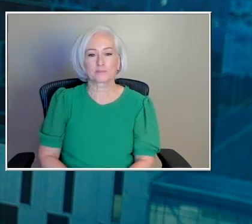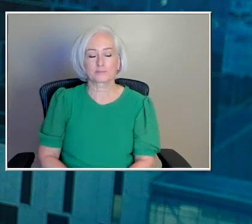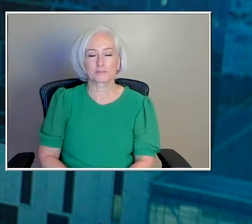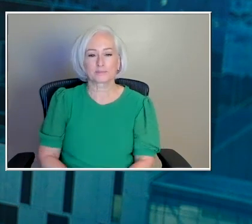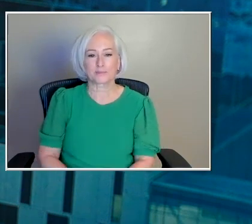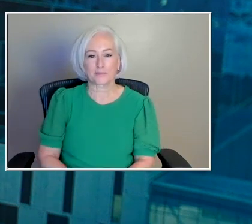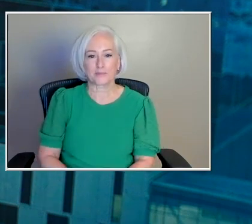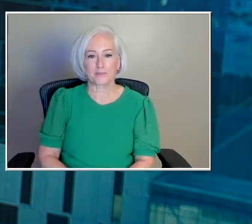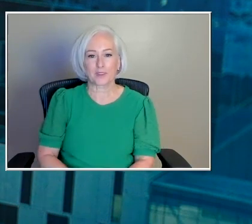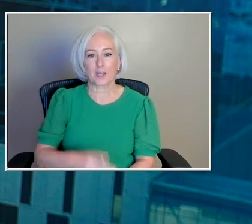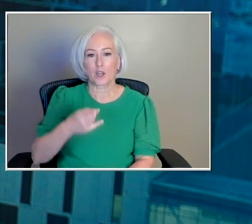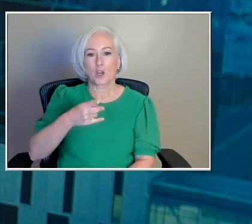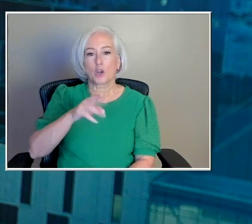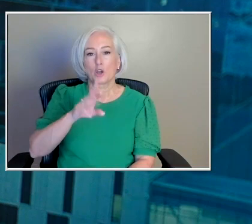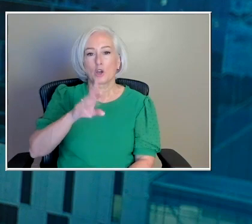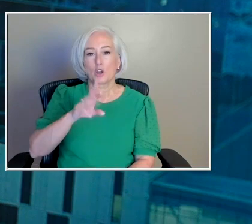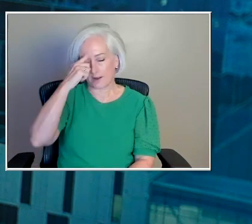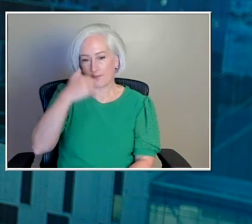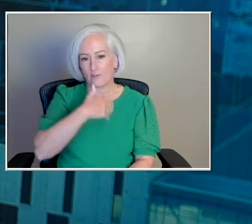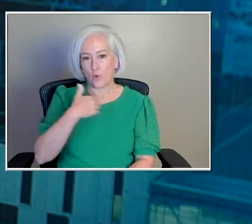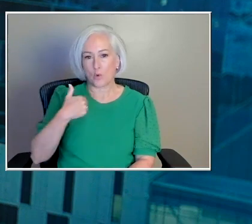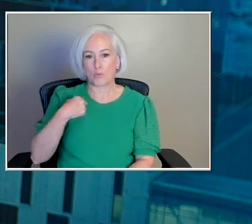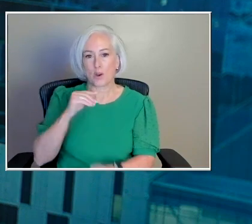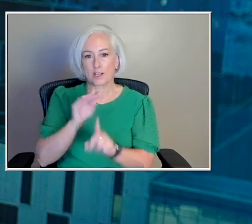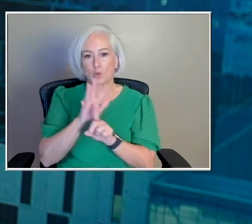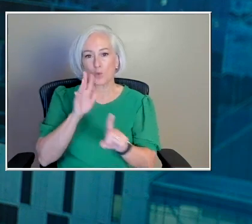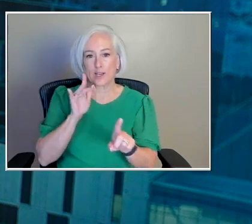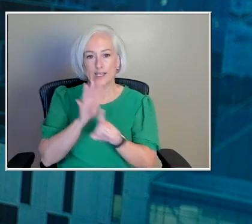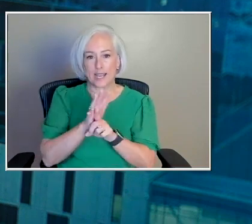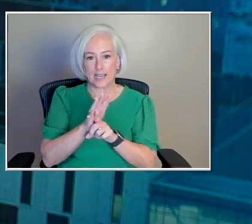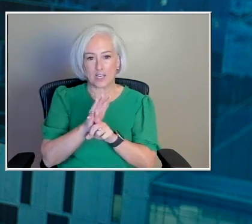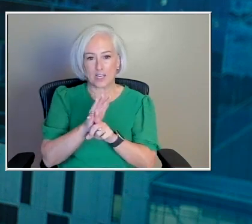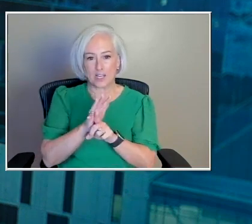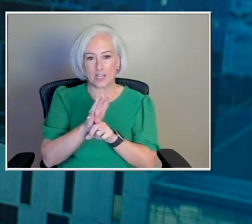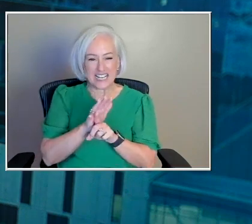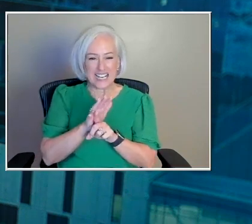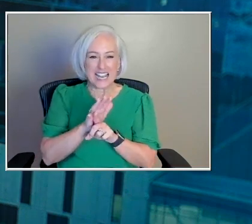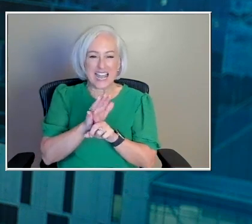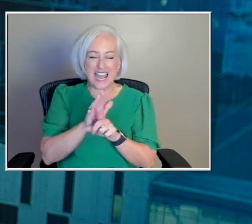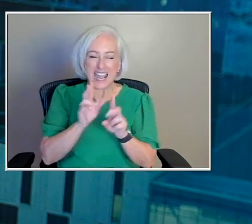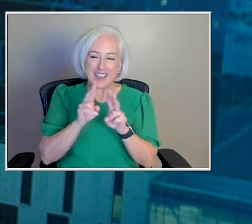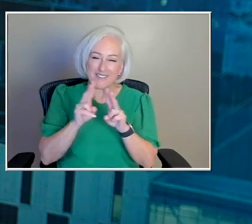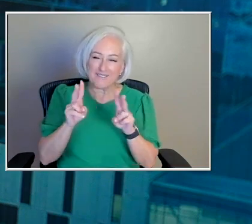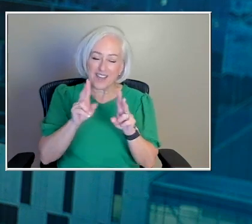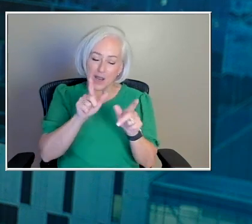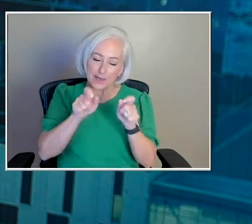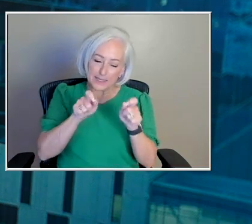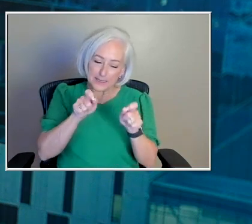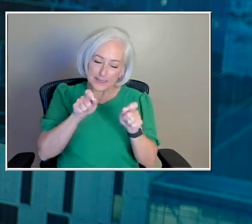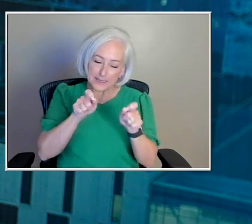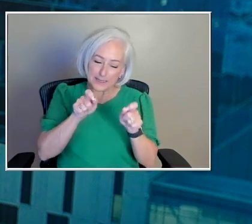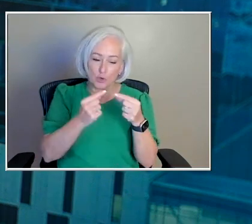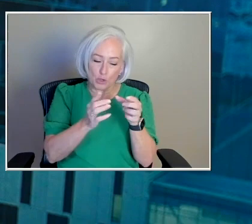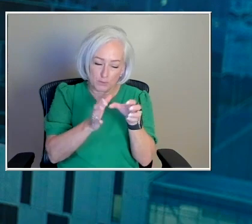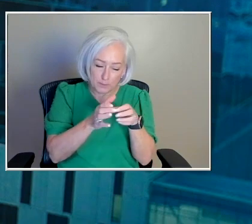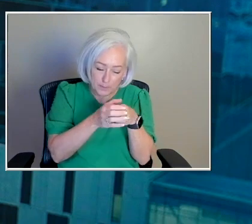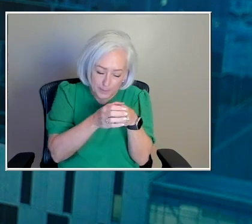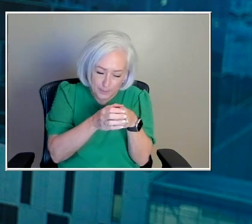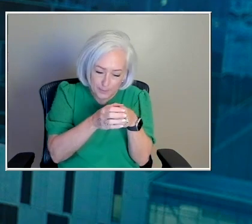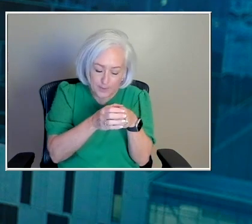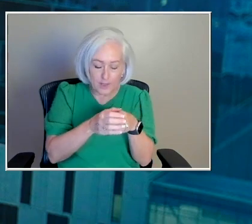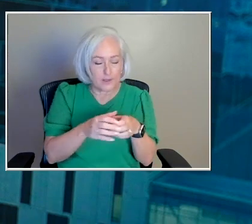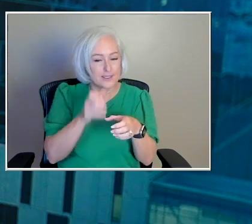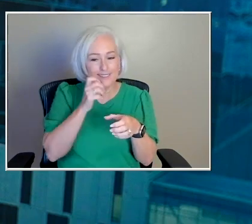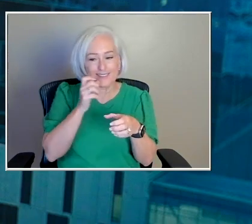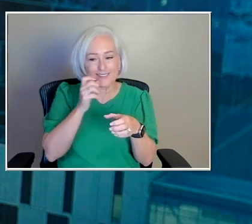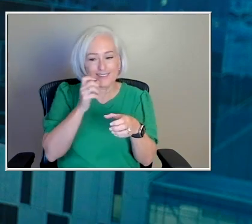proton for breast radiation is in a very select group. It is not for everybody. Sometimes we can actually have more fibrosis as